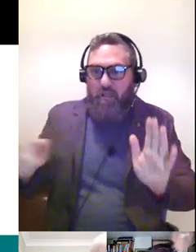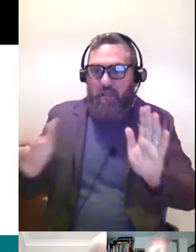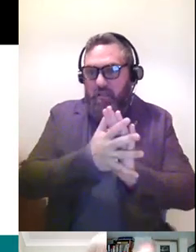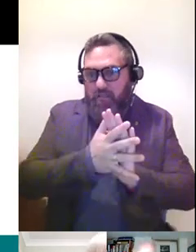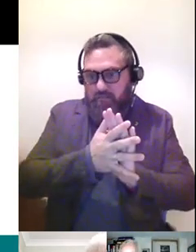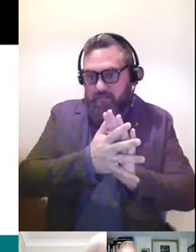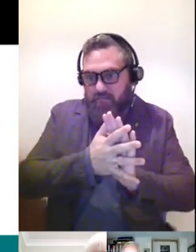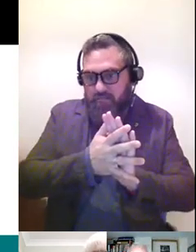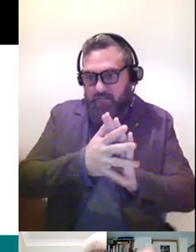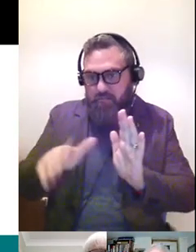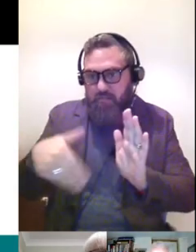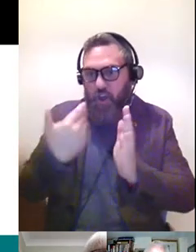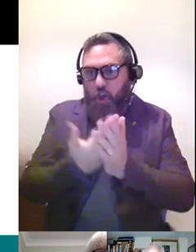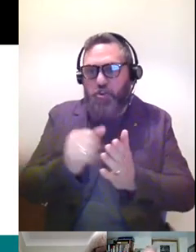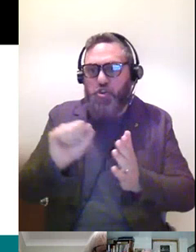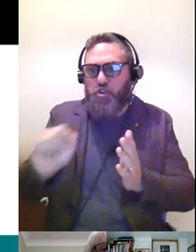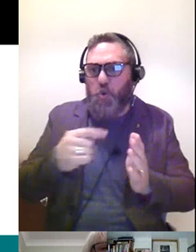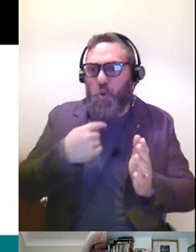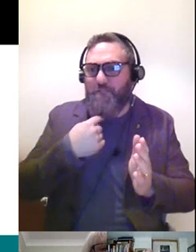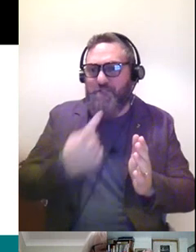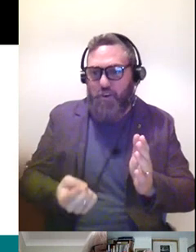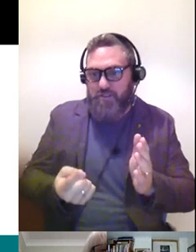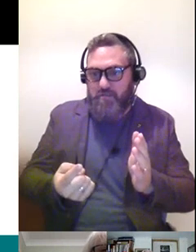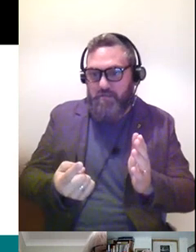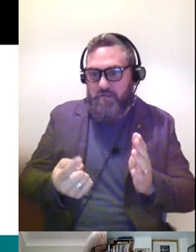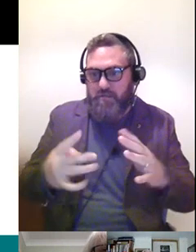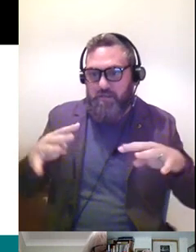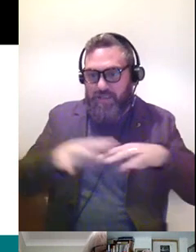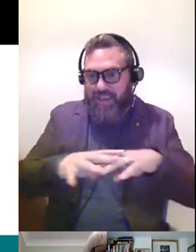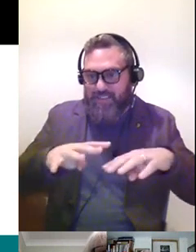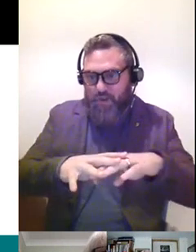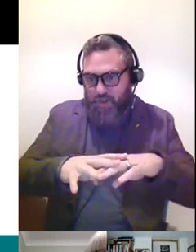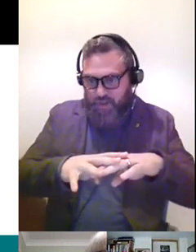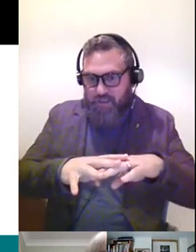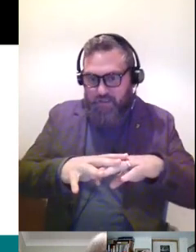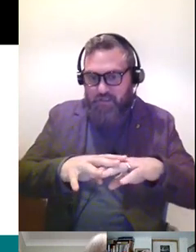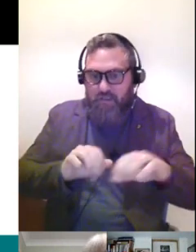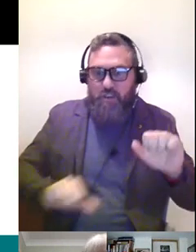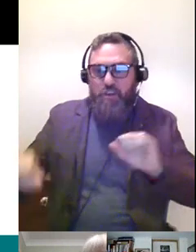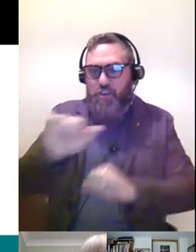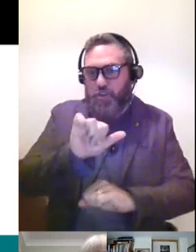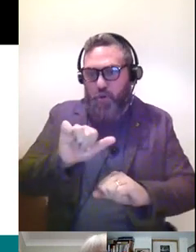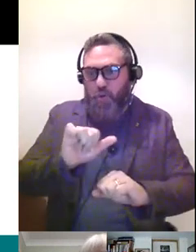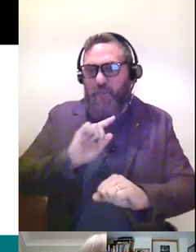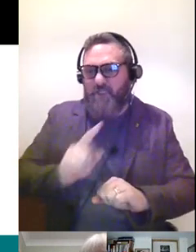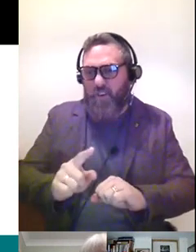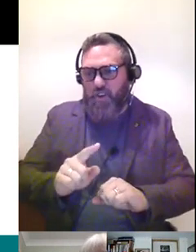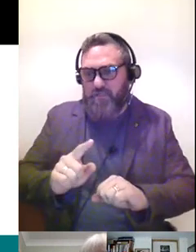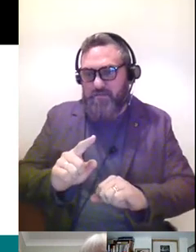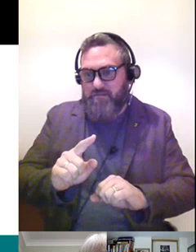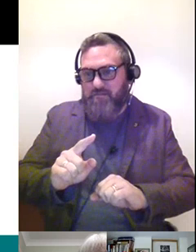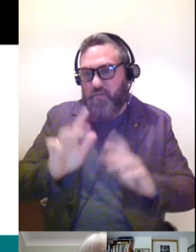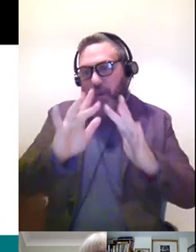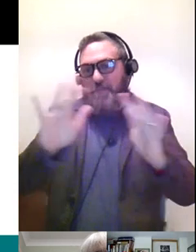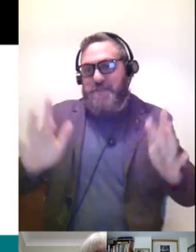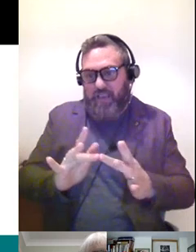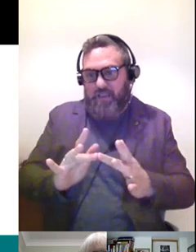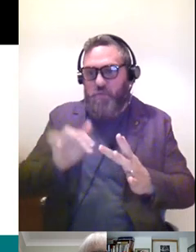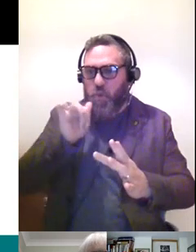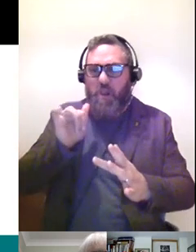subsequently on the Your Voice network. Your Voice website, a link of which will appear in the chat